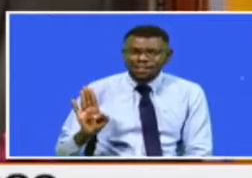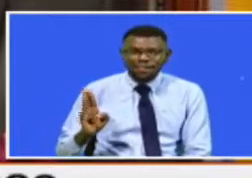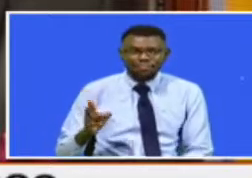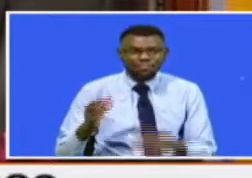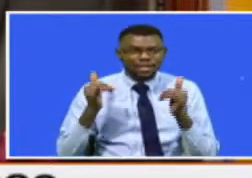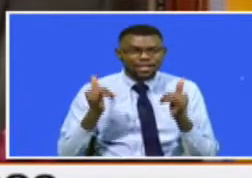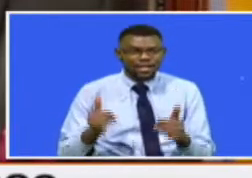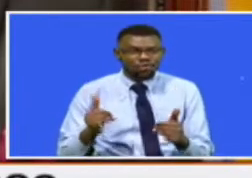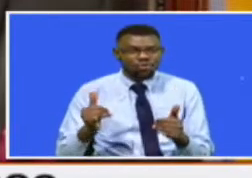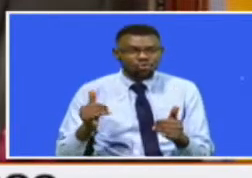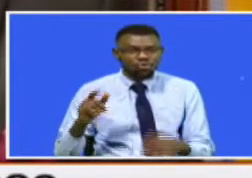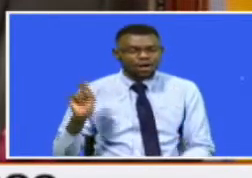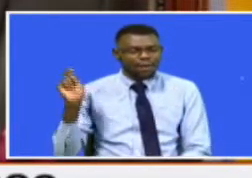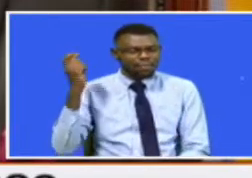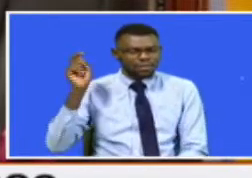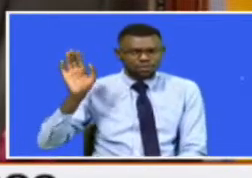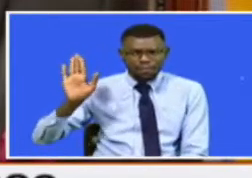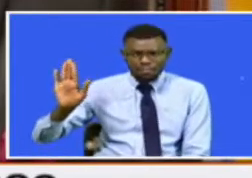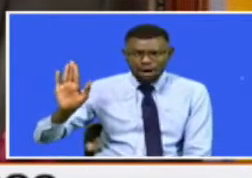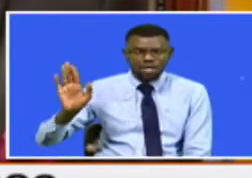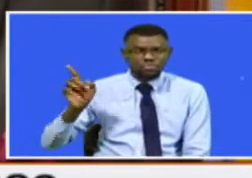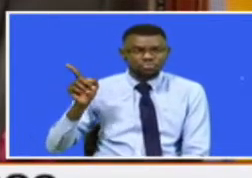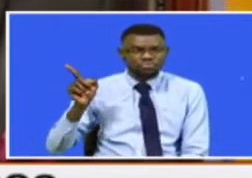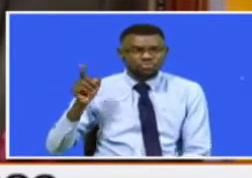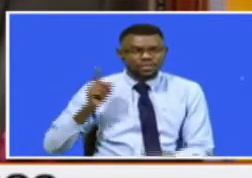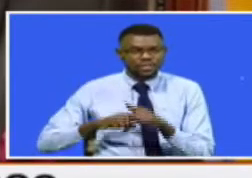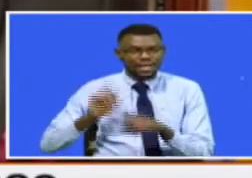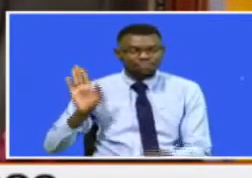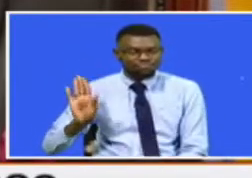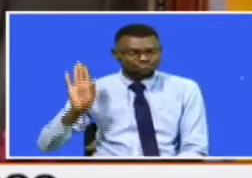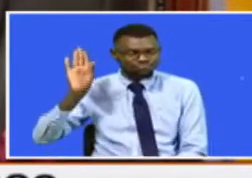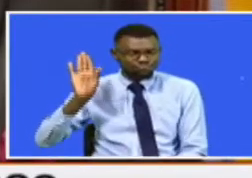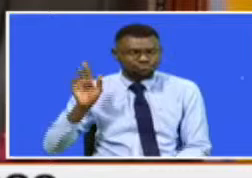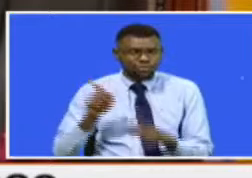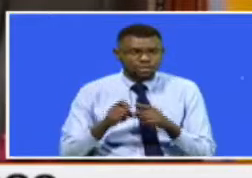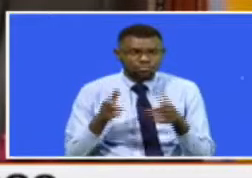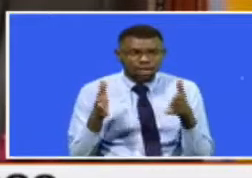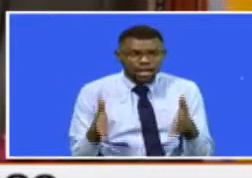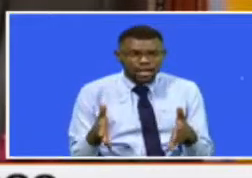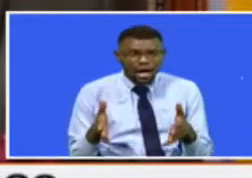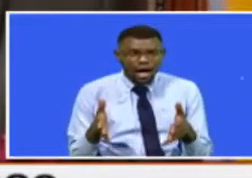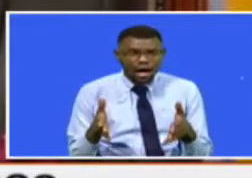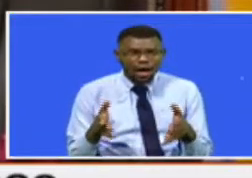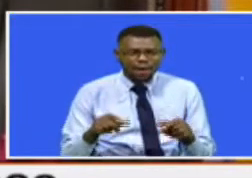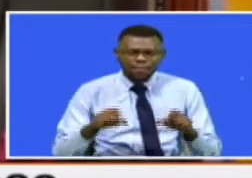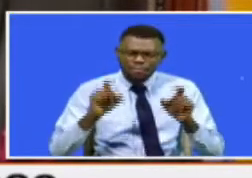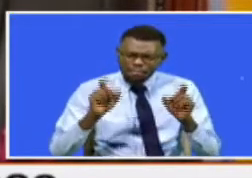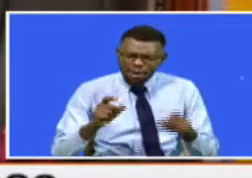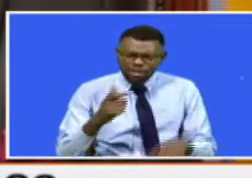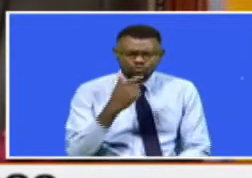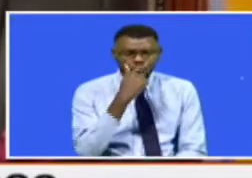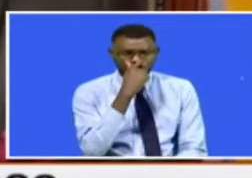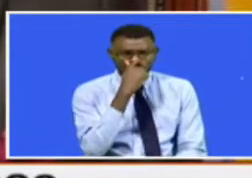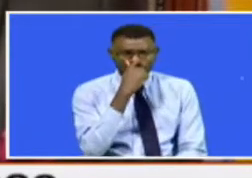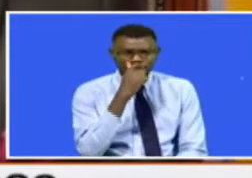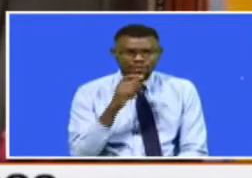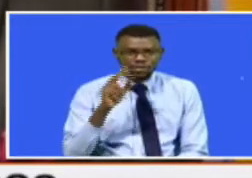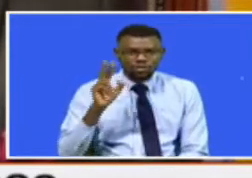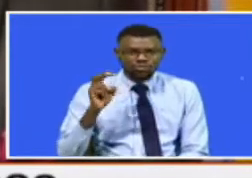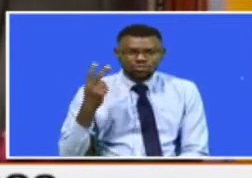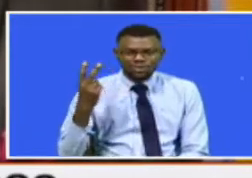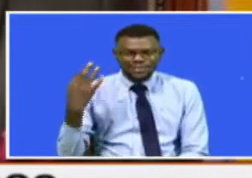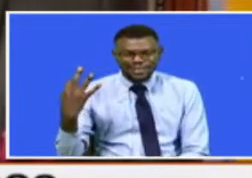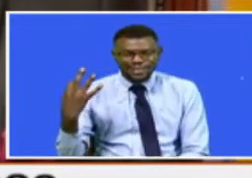newly elected President Lula. Meanwhile, we ought to make a wish for